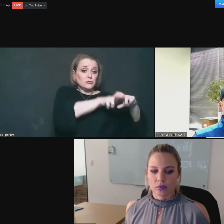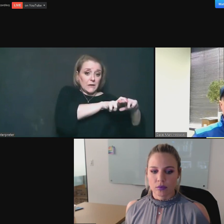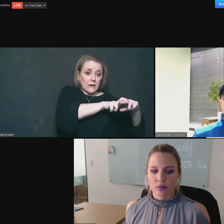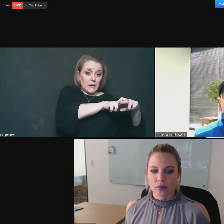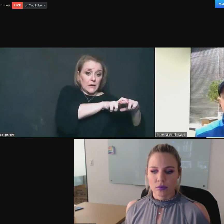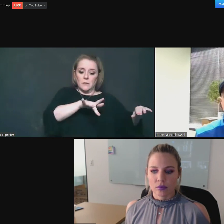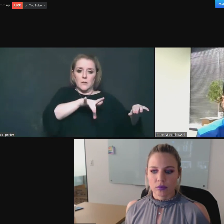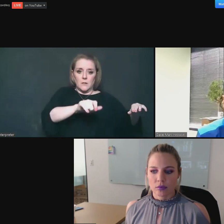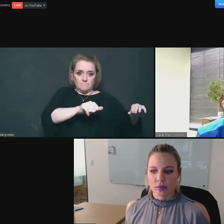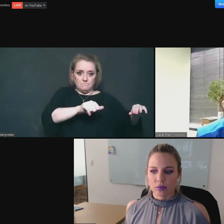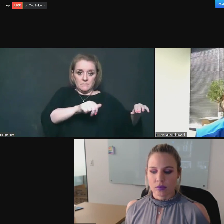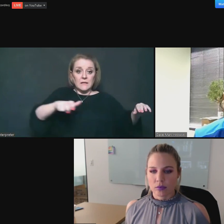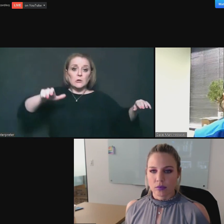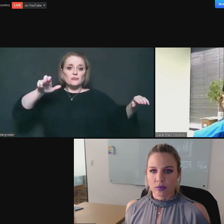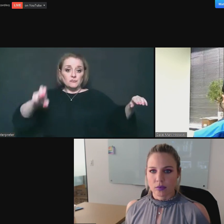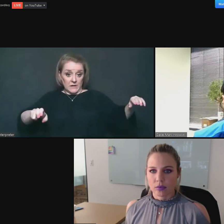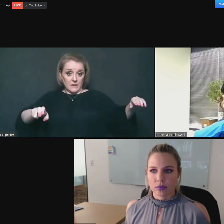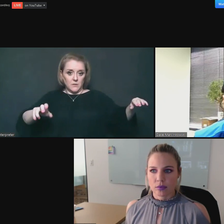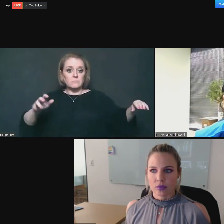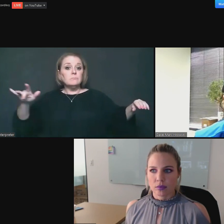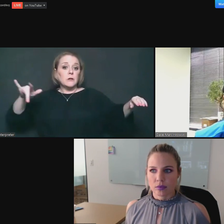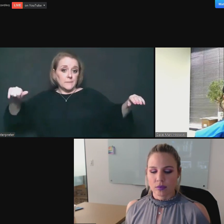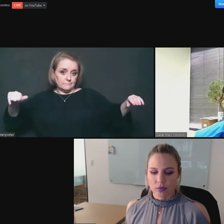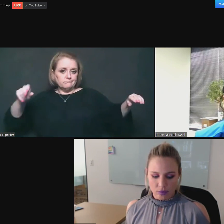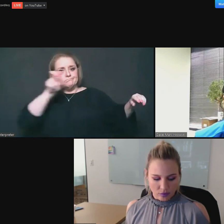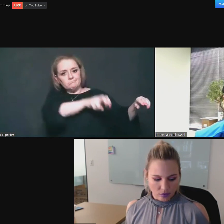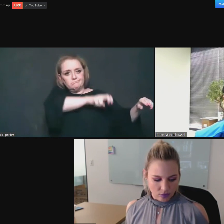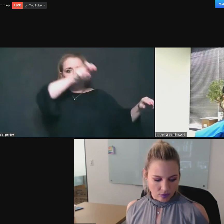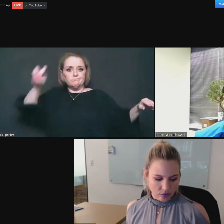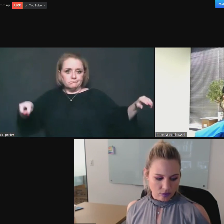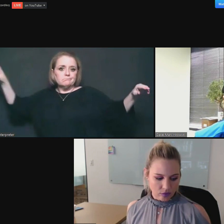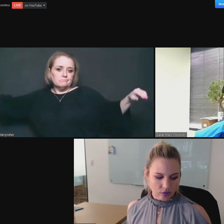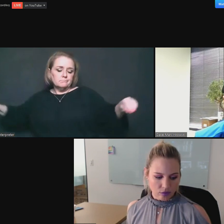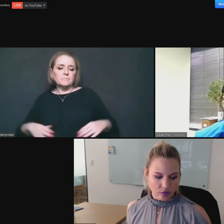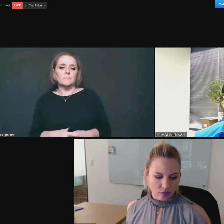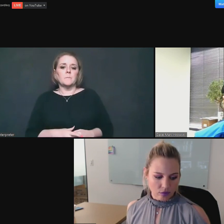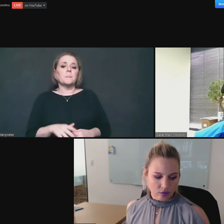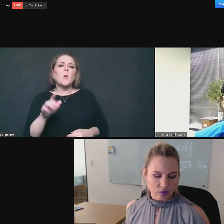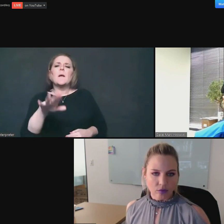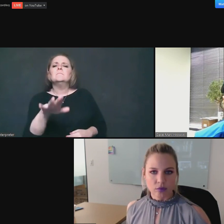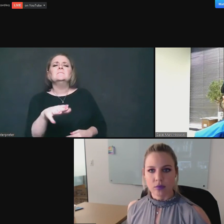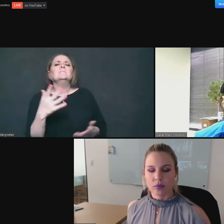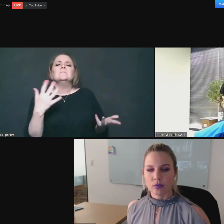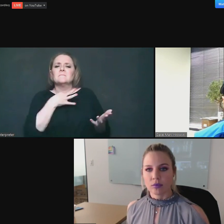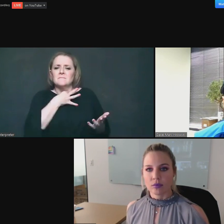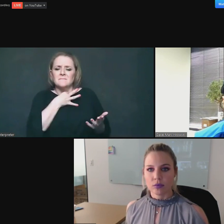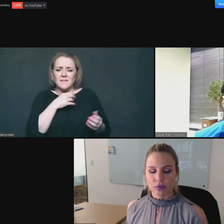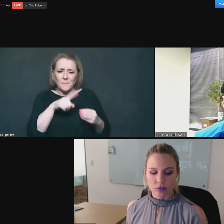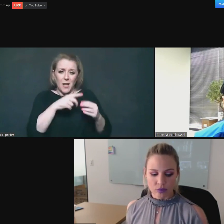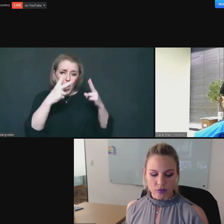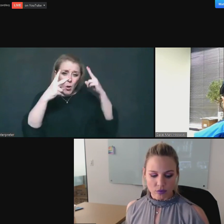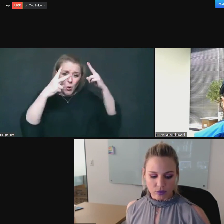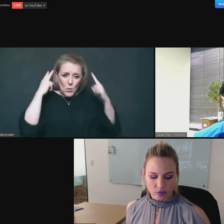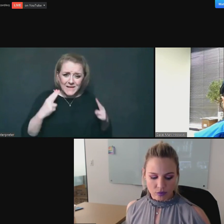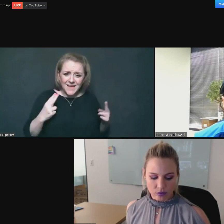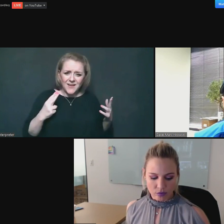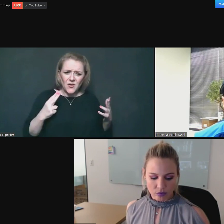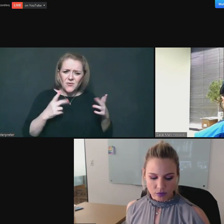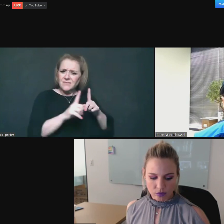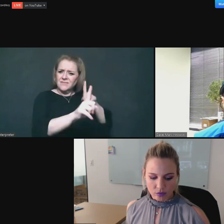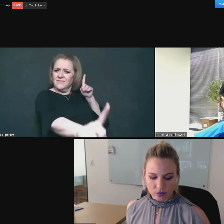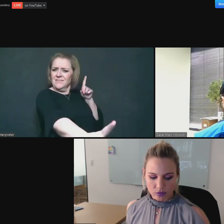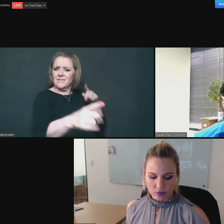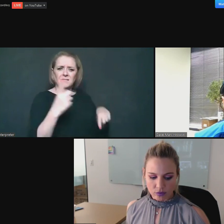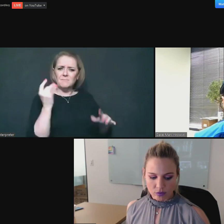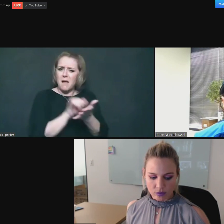I mean, but in some of those, like, cutting someone's hair, social distancing is impossible. Same with,